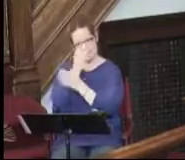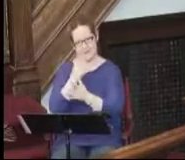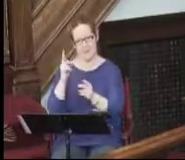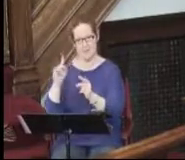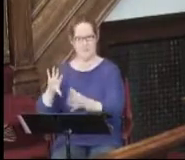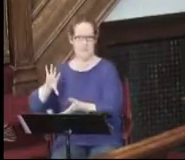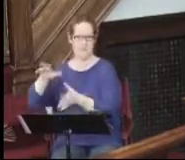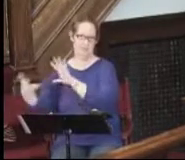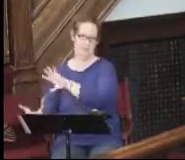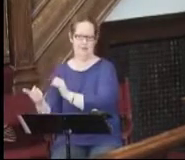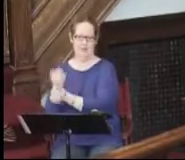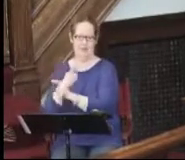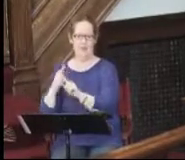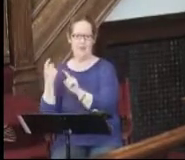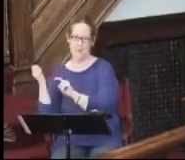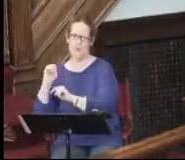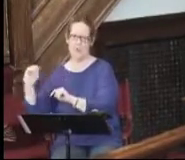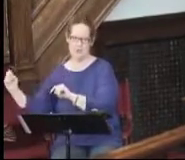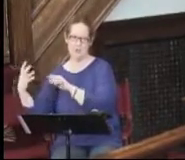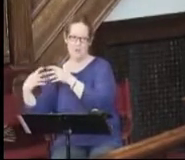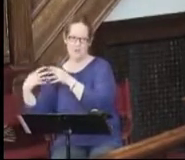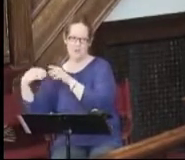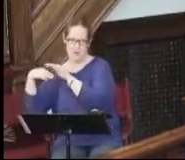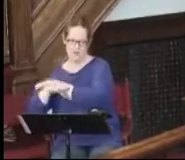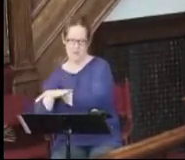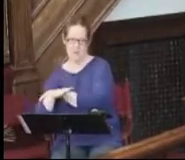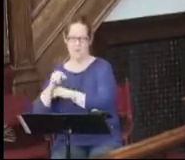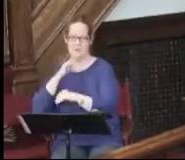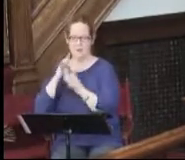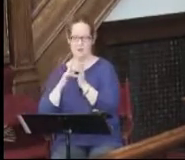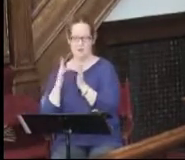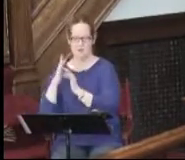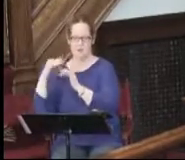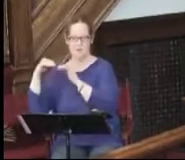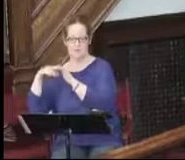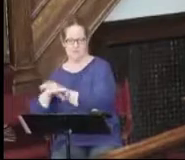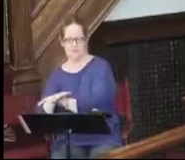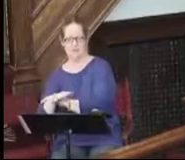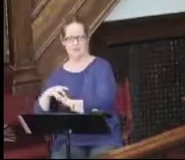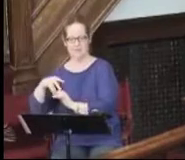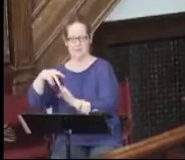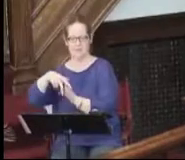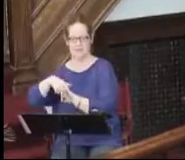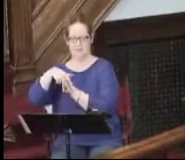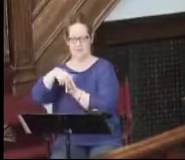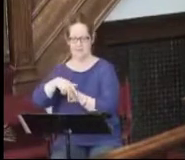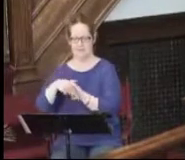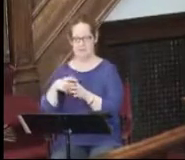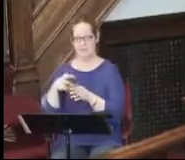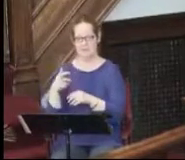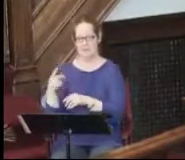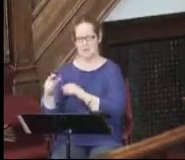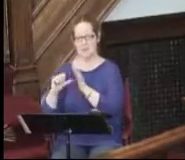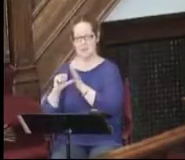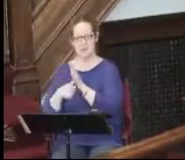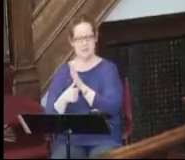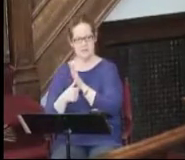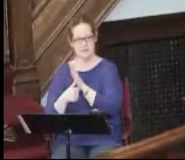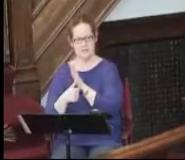down would come in through the Eastern Gate. So out of the Eastern Gate, Jesus came in, and he was emphasizing